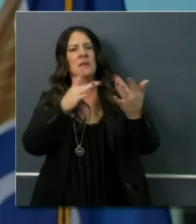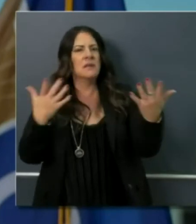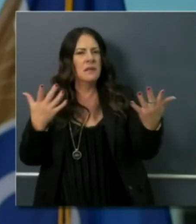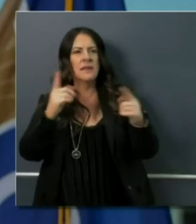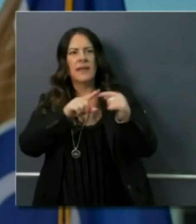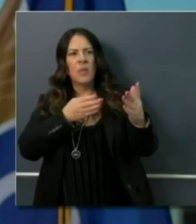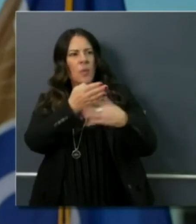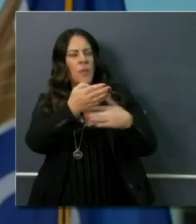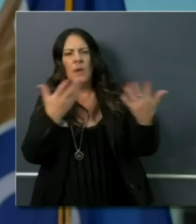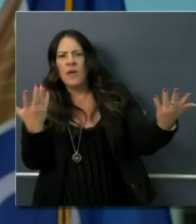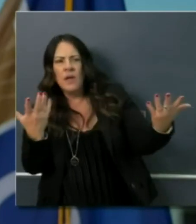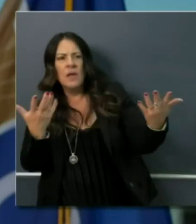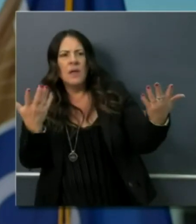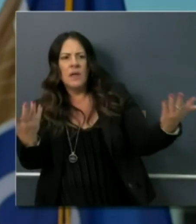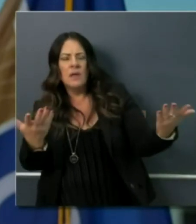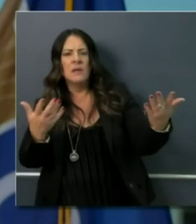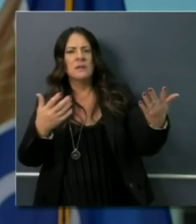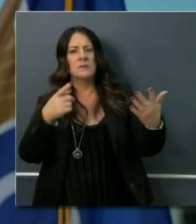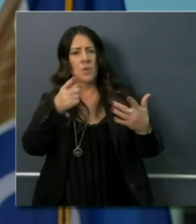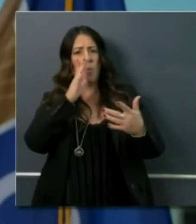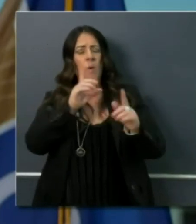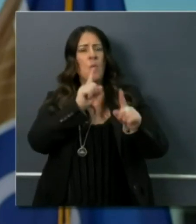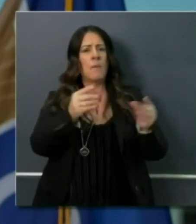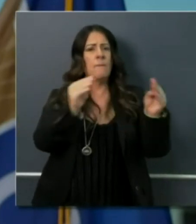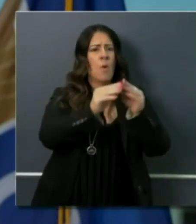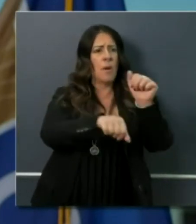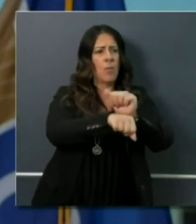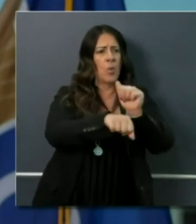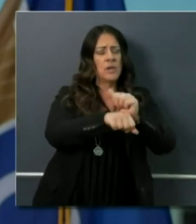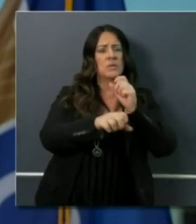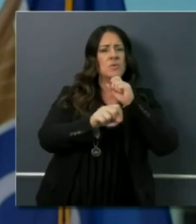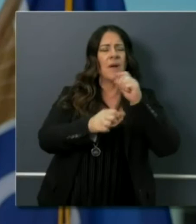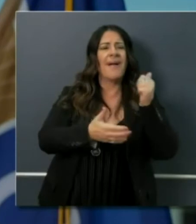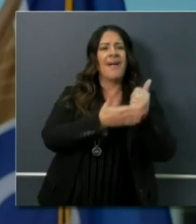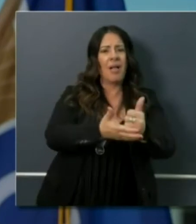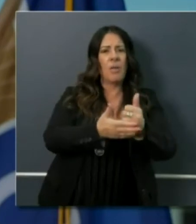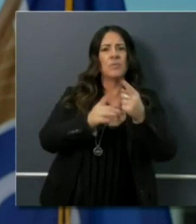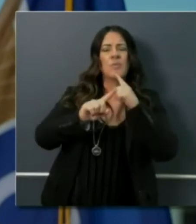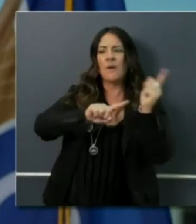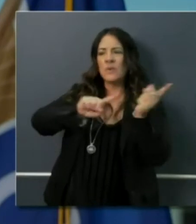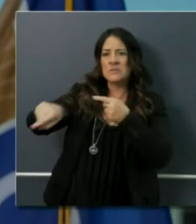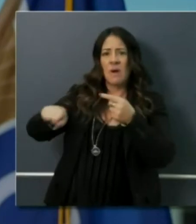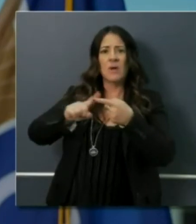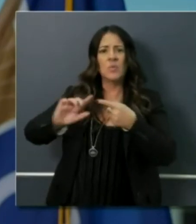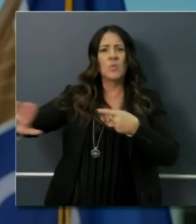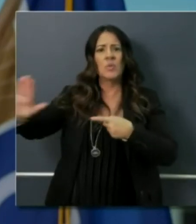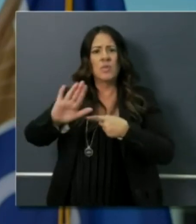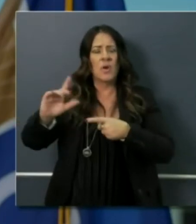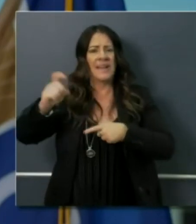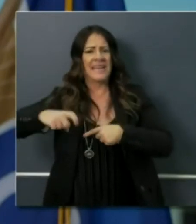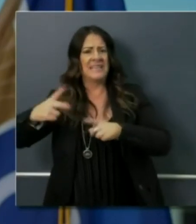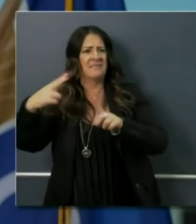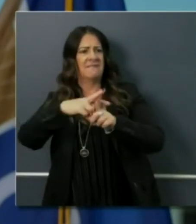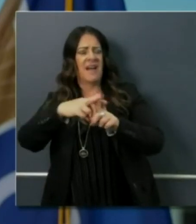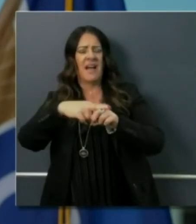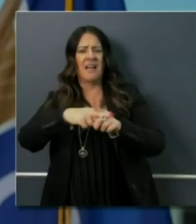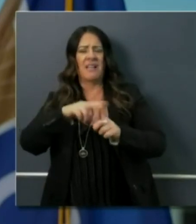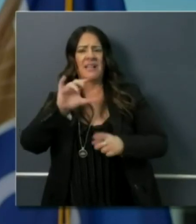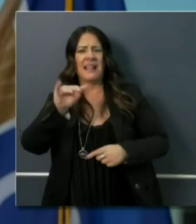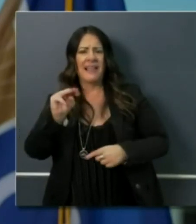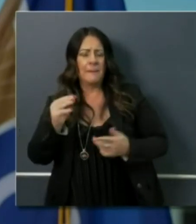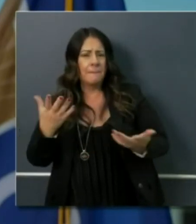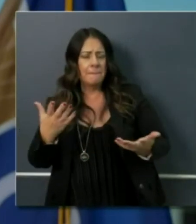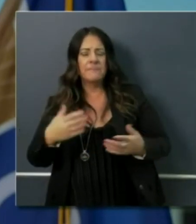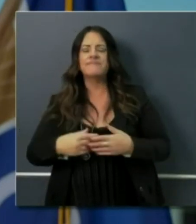line to get the money they need to survive during their unemployment period? Our top priority has been on processing these claims, and it's a